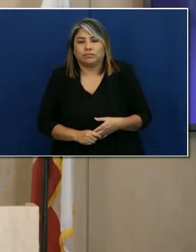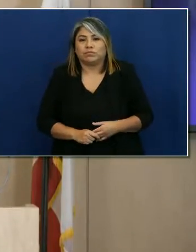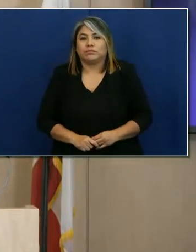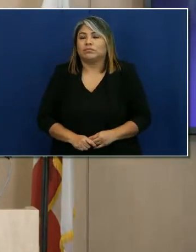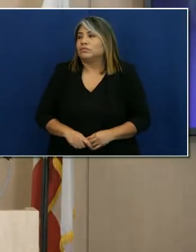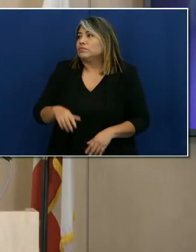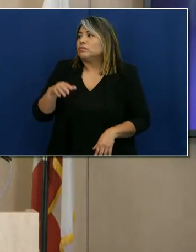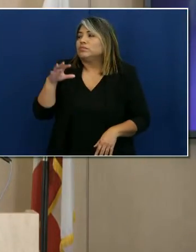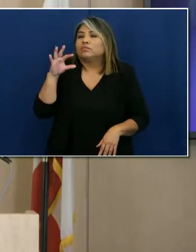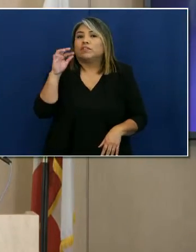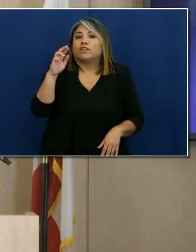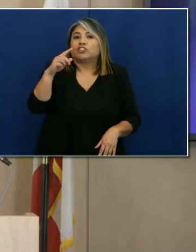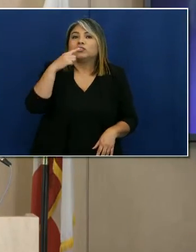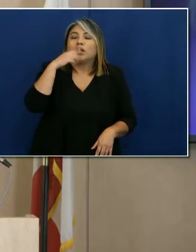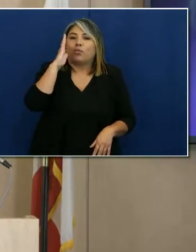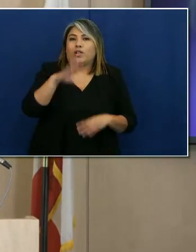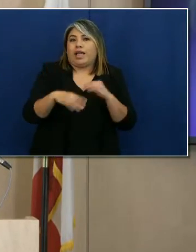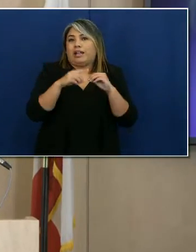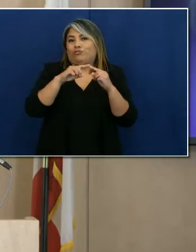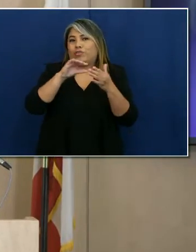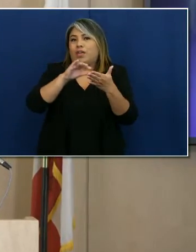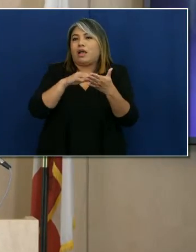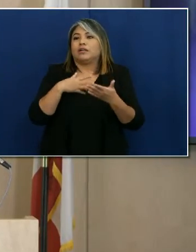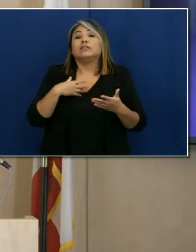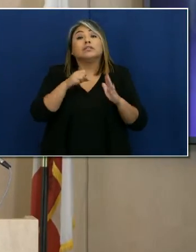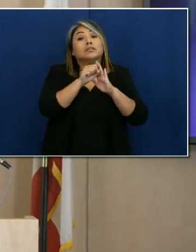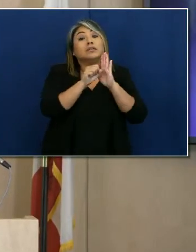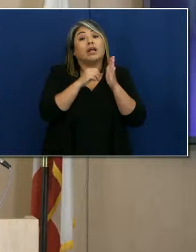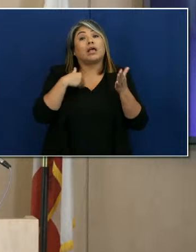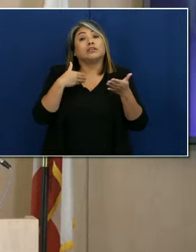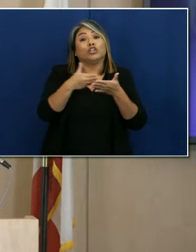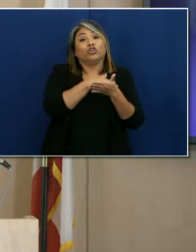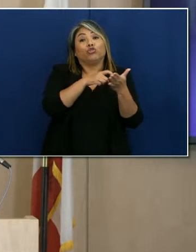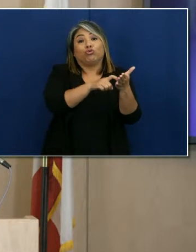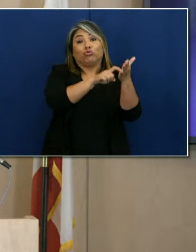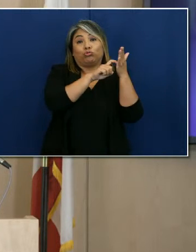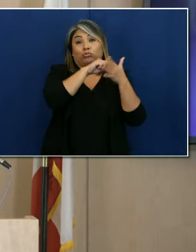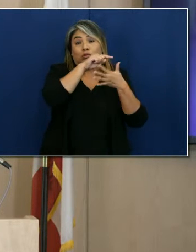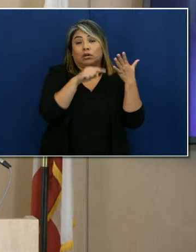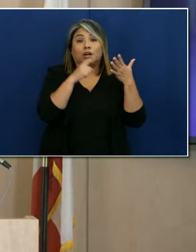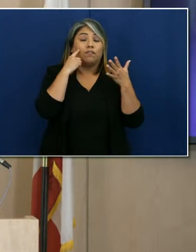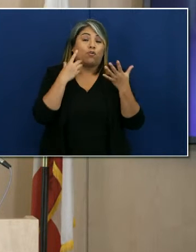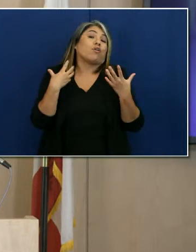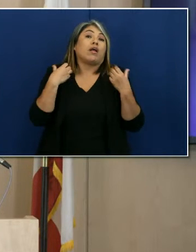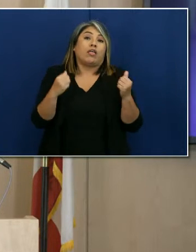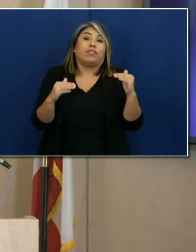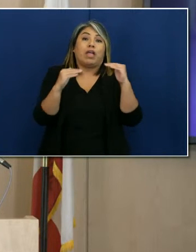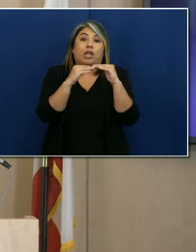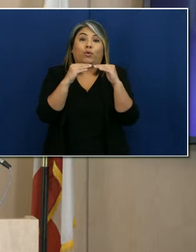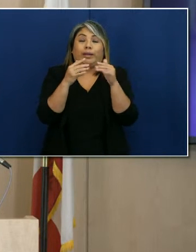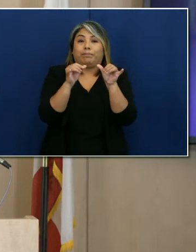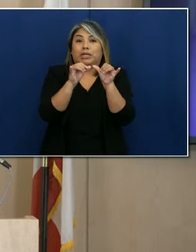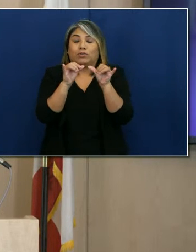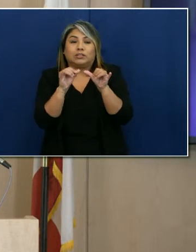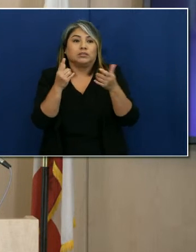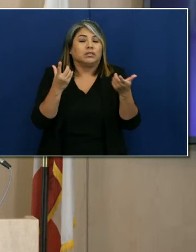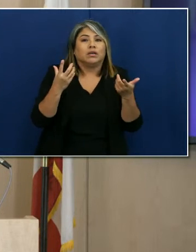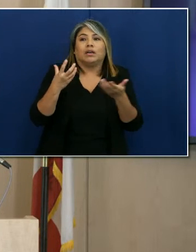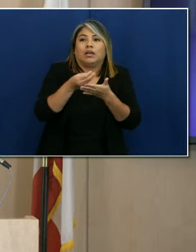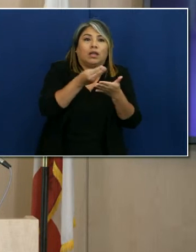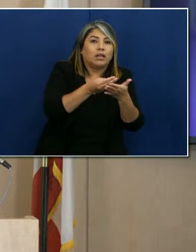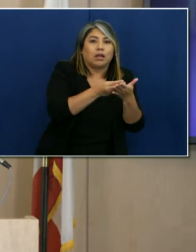I would just add to that, the state has the new criteria for the health equity metric, which is based on census tracts and incomes and a variety of